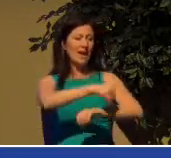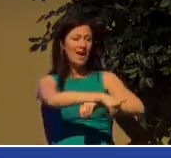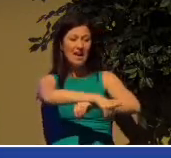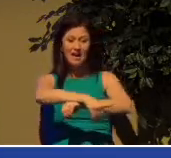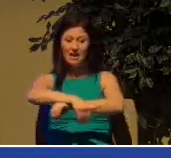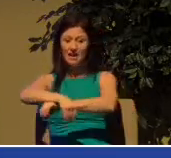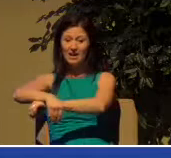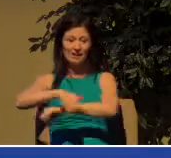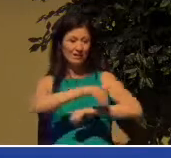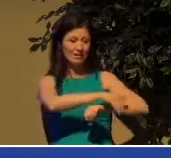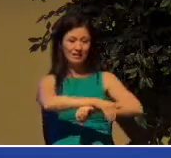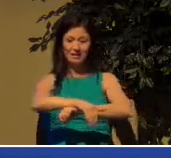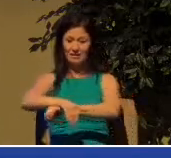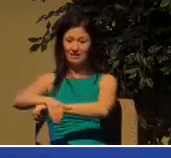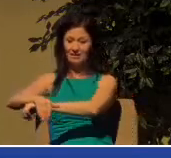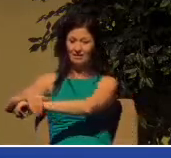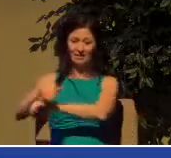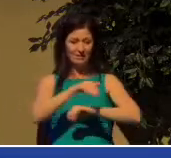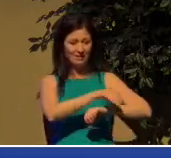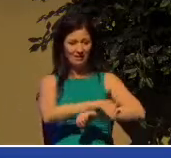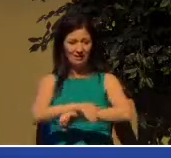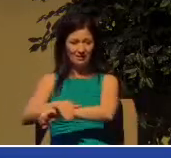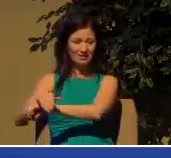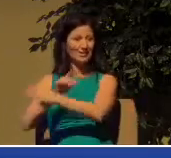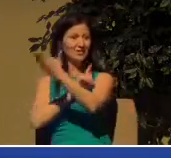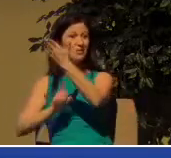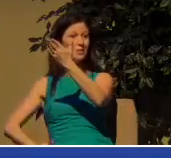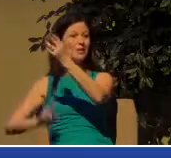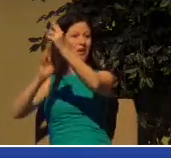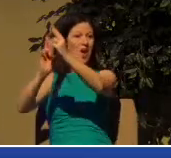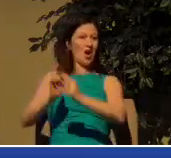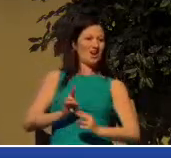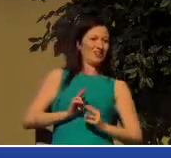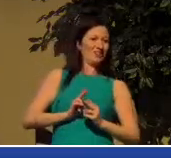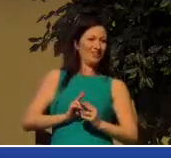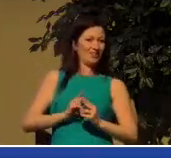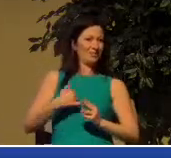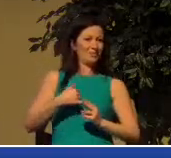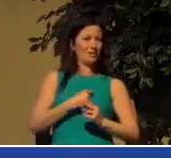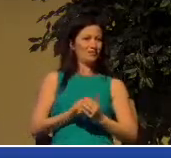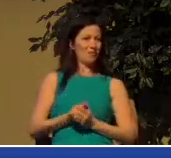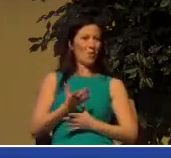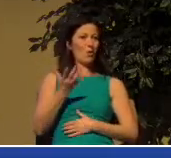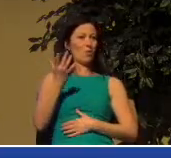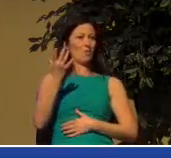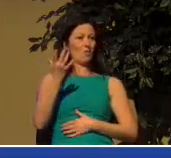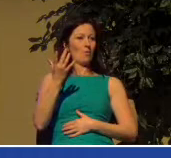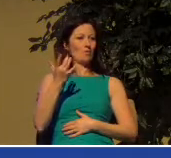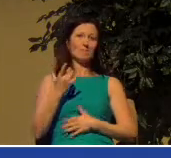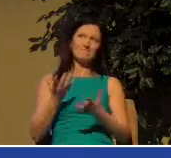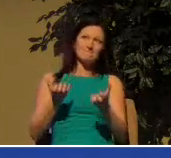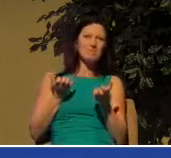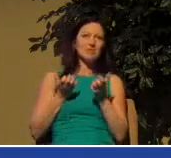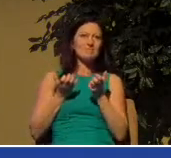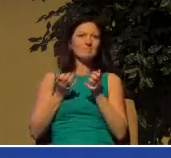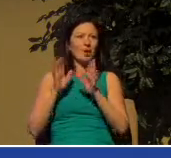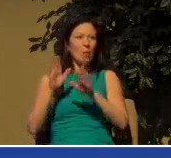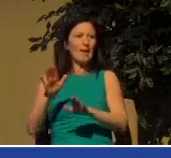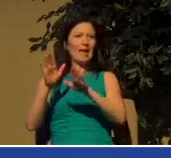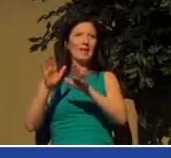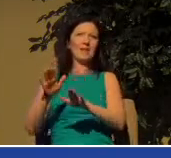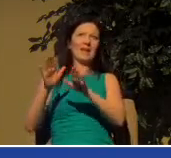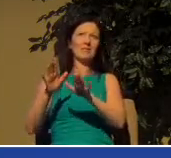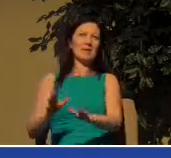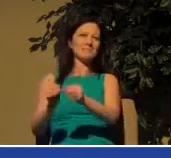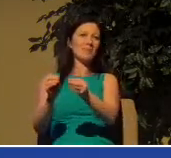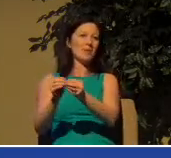immeasurably. And because we grew immeasurably, we wanted to grow in obedience. And somewhere along the line in this